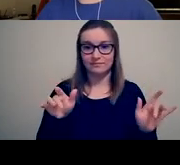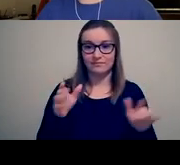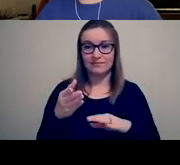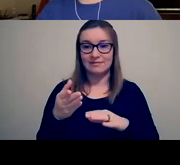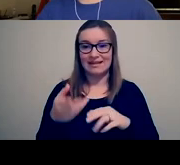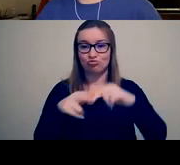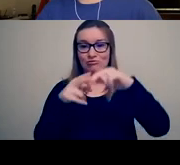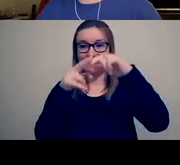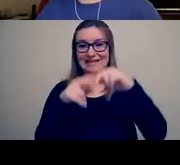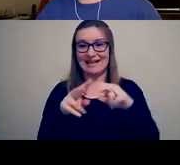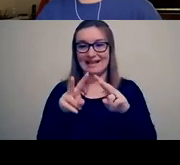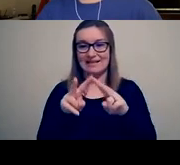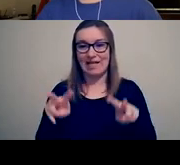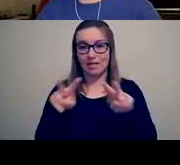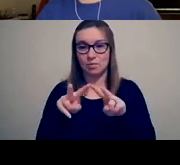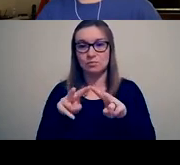value.